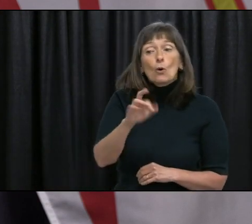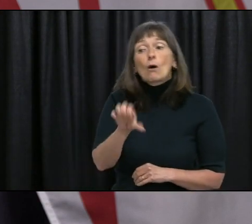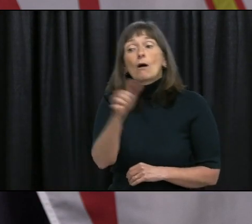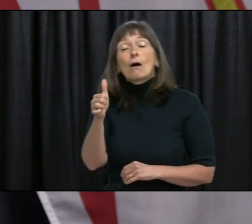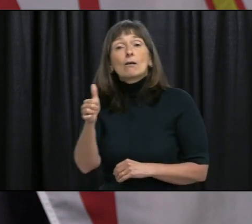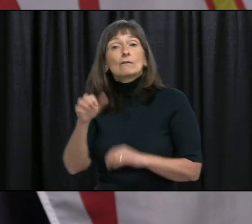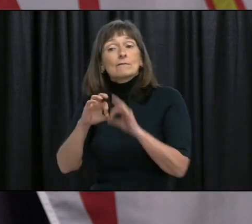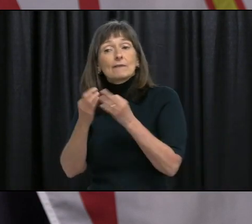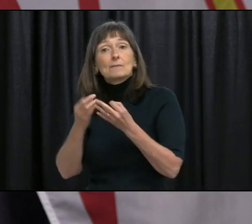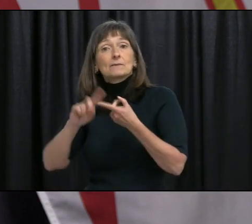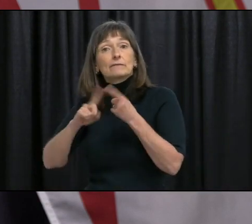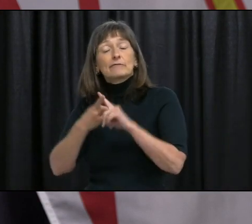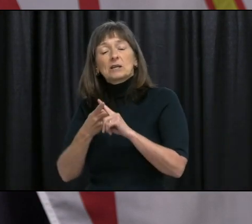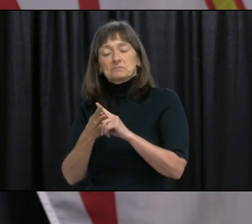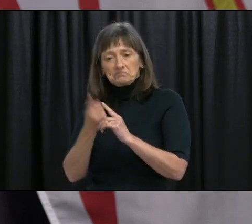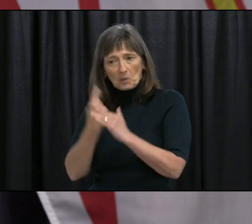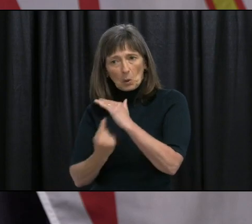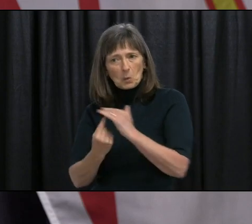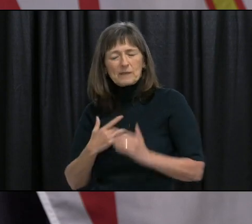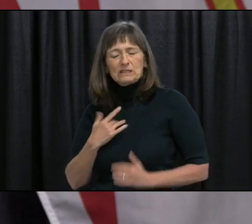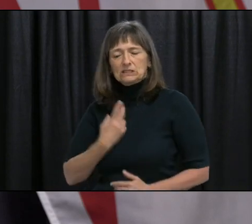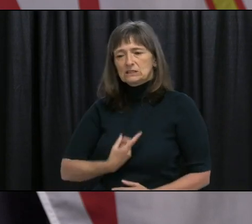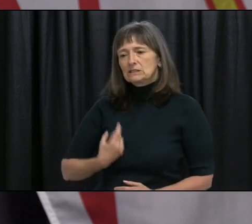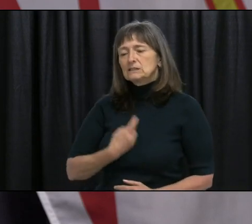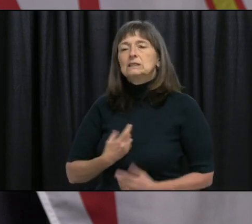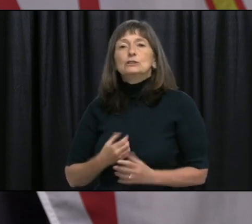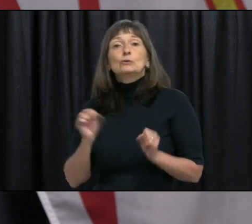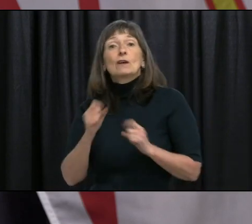the Canadian Red Cross by calling